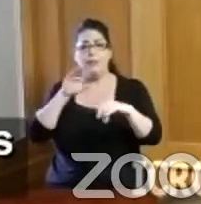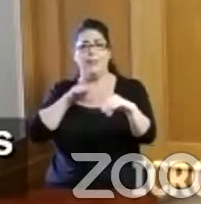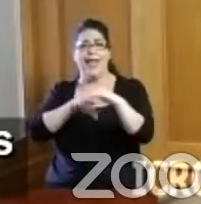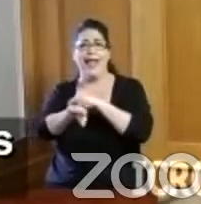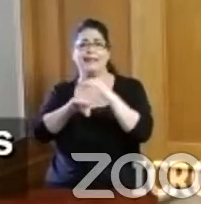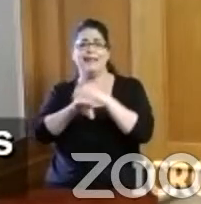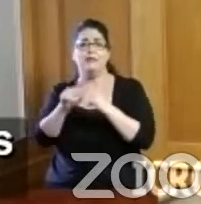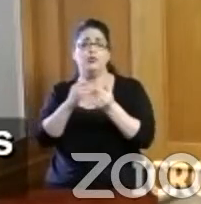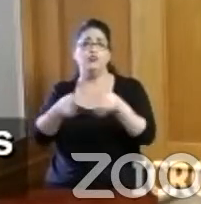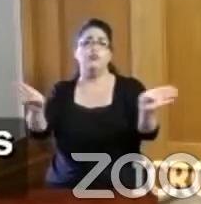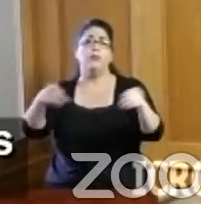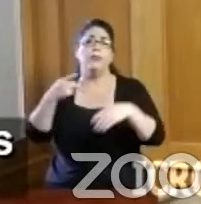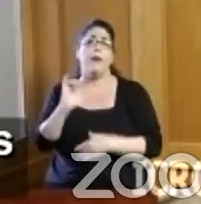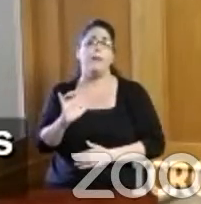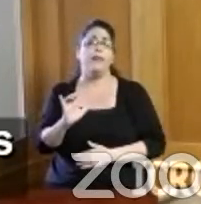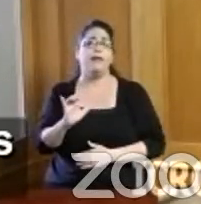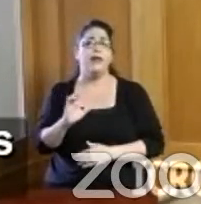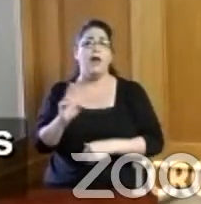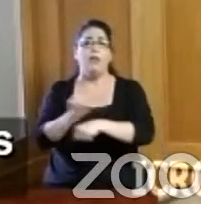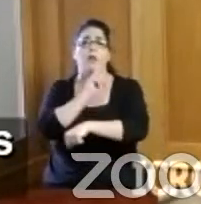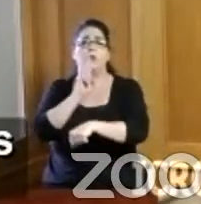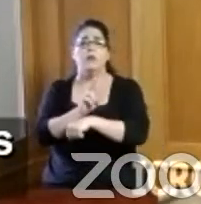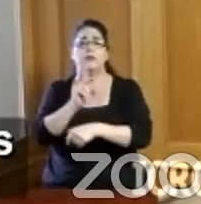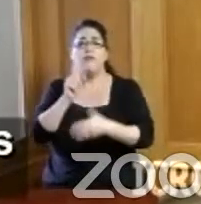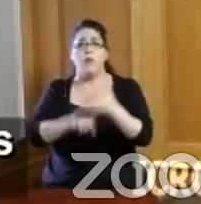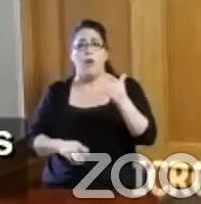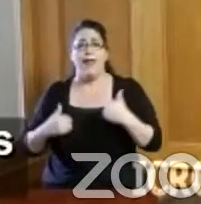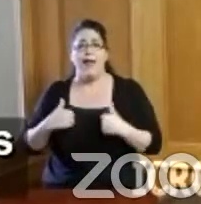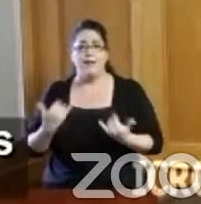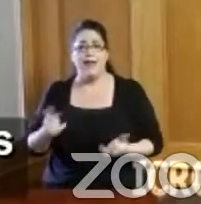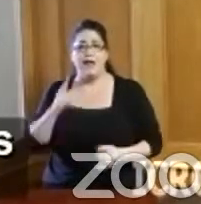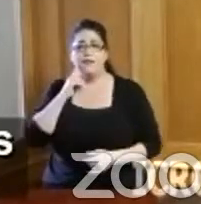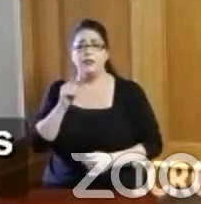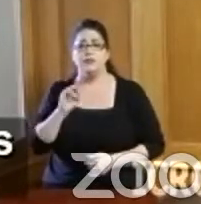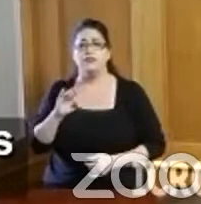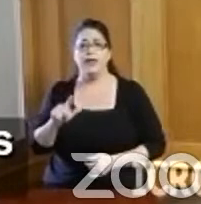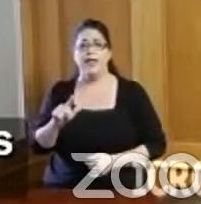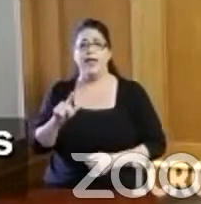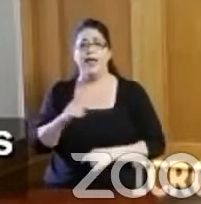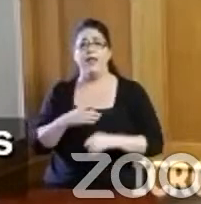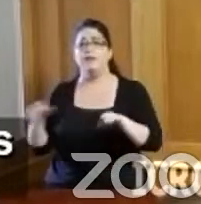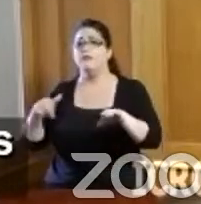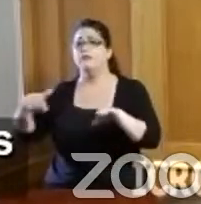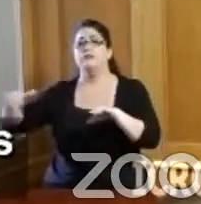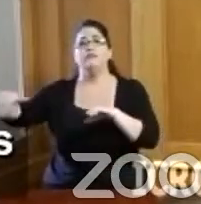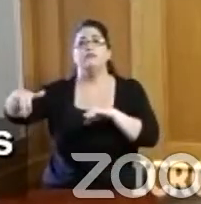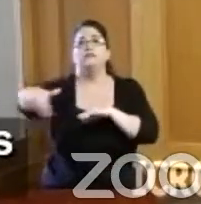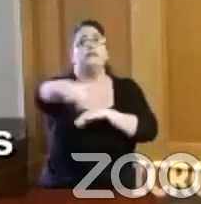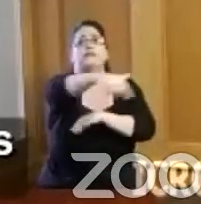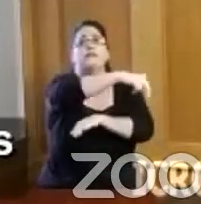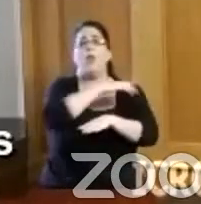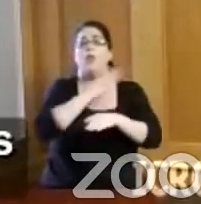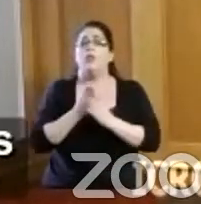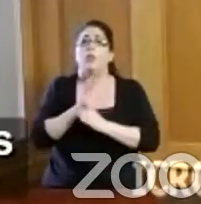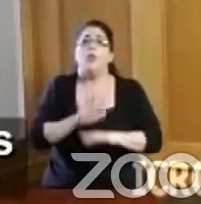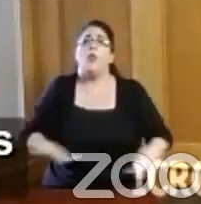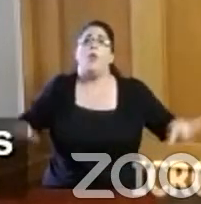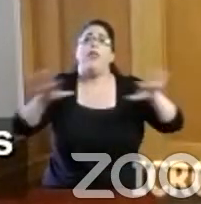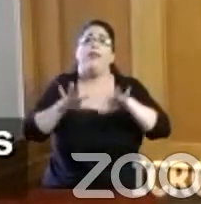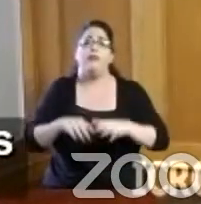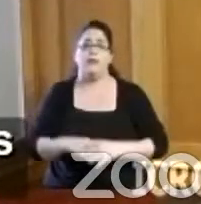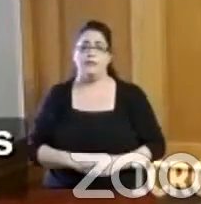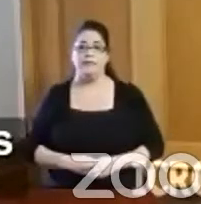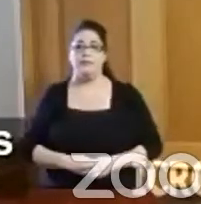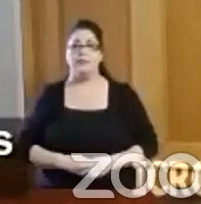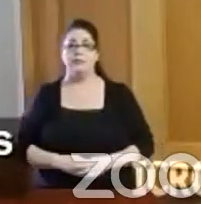to the general public, and the users of the existing township trail may wander through the entire public area.